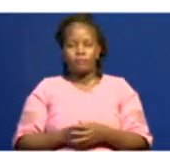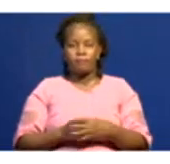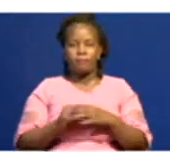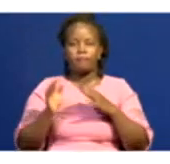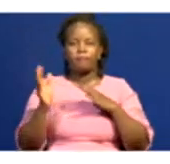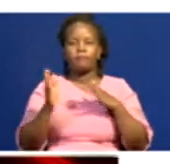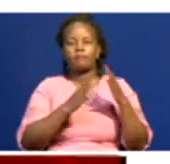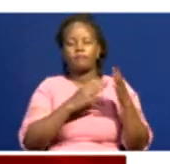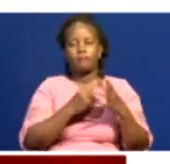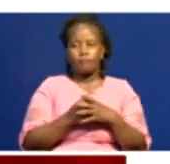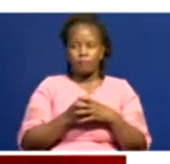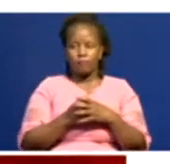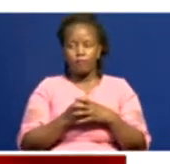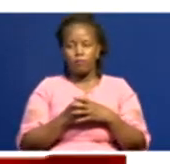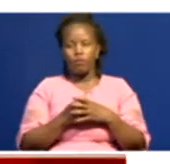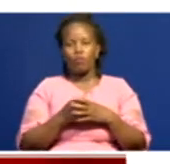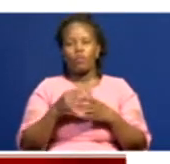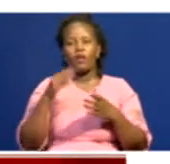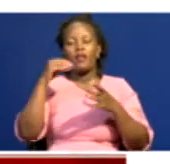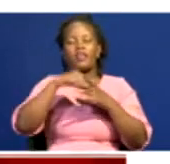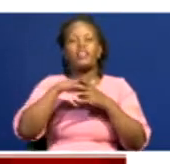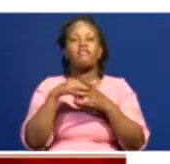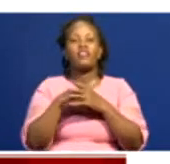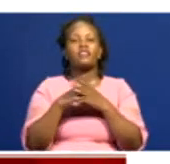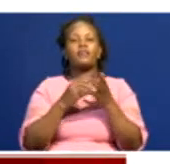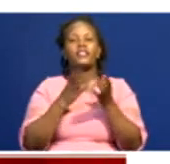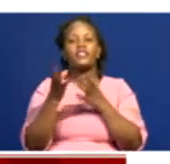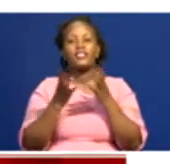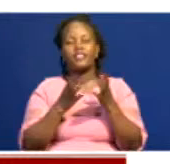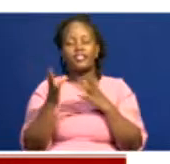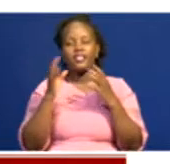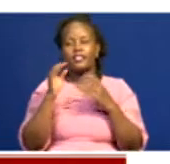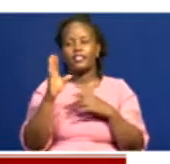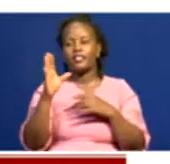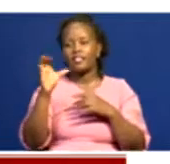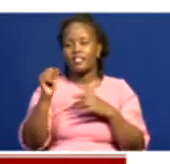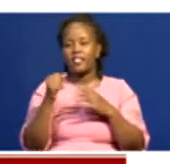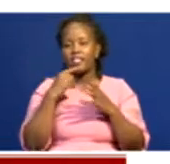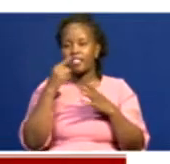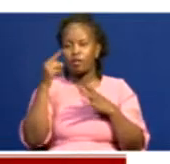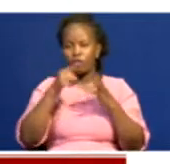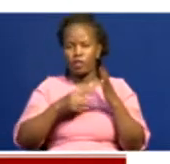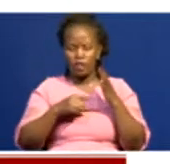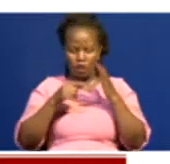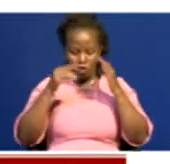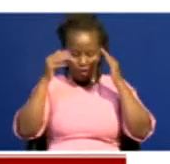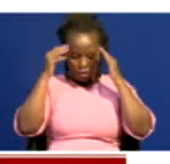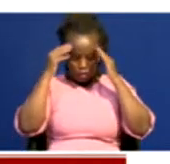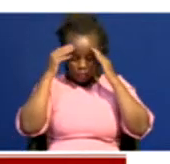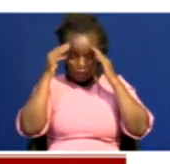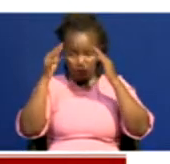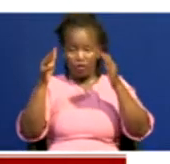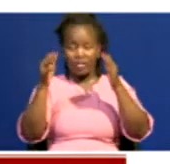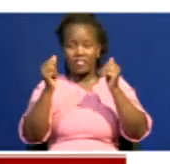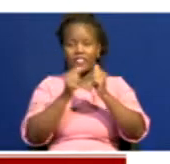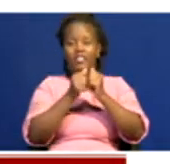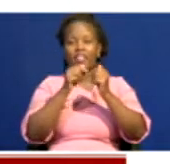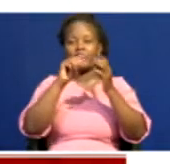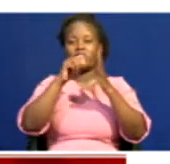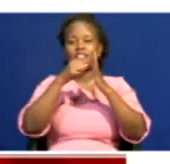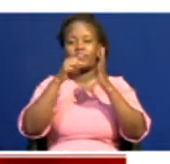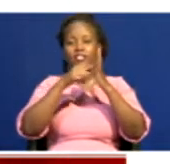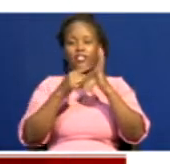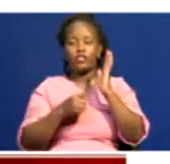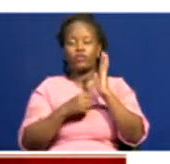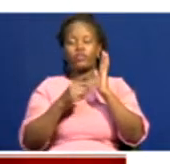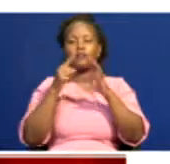Investment, Trade and Industry Cabinet Secretary Rebecca Miano says she will focus on 10 issues during her tenure at the